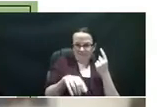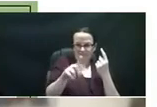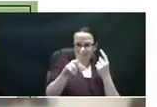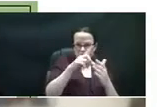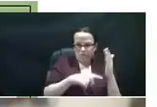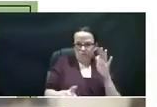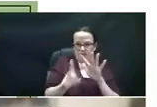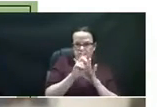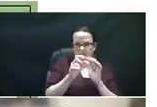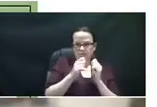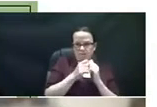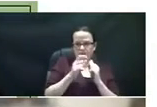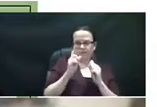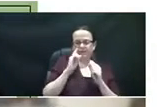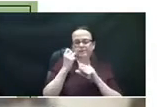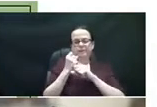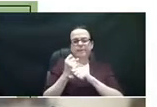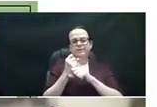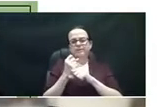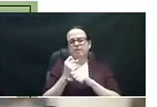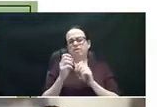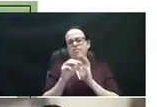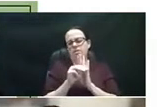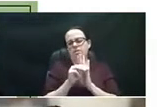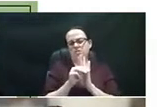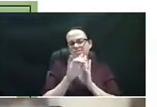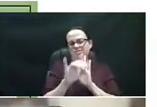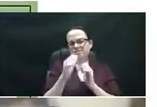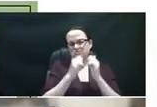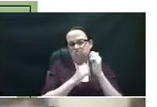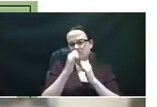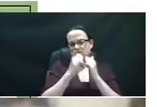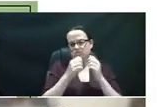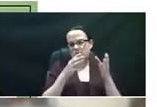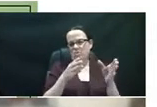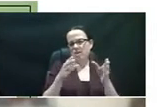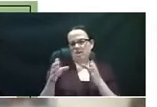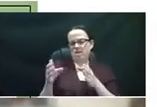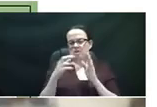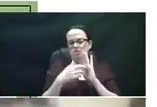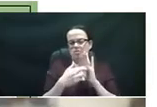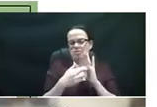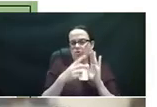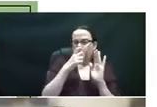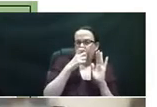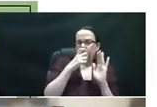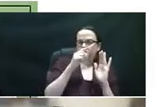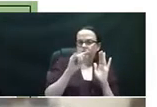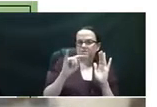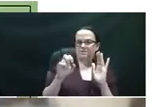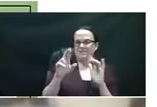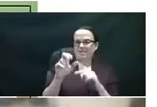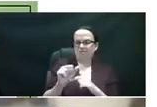up with, this kind of baseball model. And this is our structural way of representing who Tierra is and who we're promising